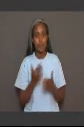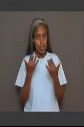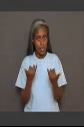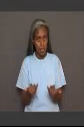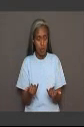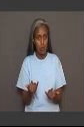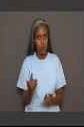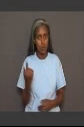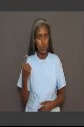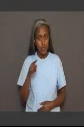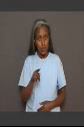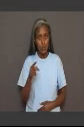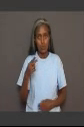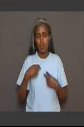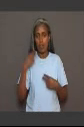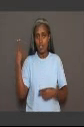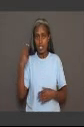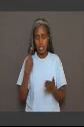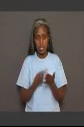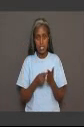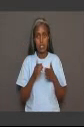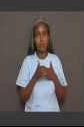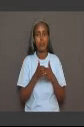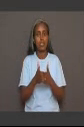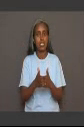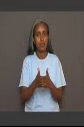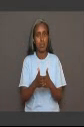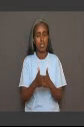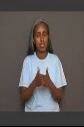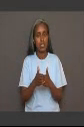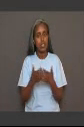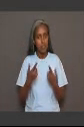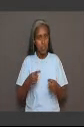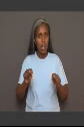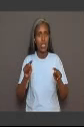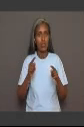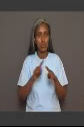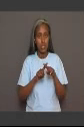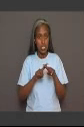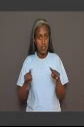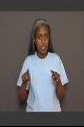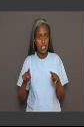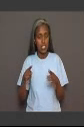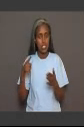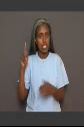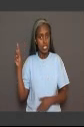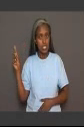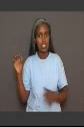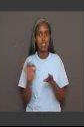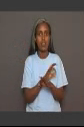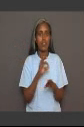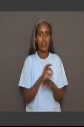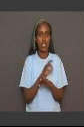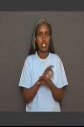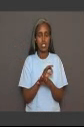Now that you have learned this principle, try to differentiate this function